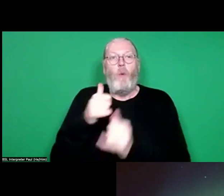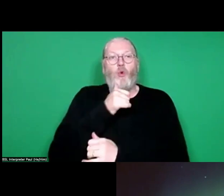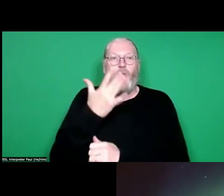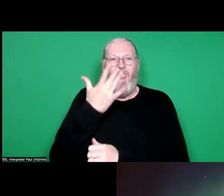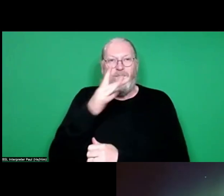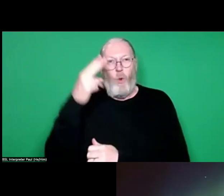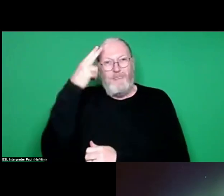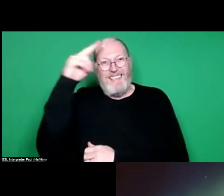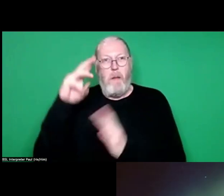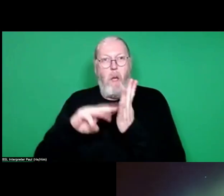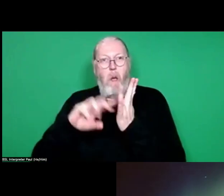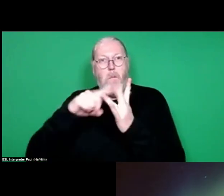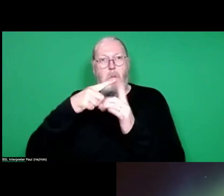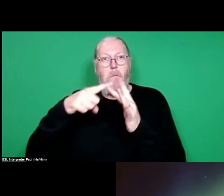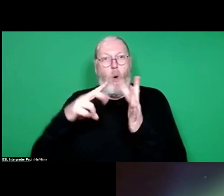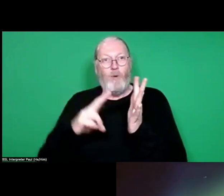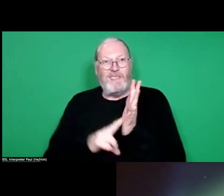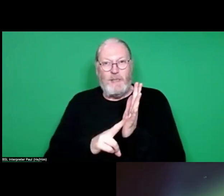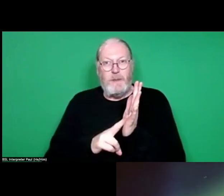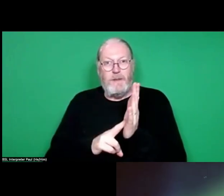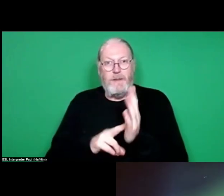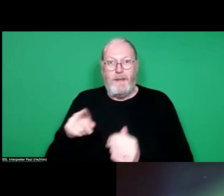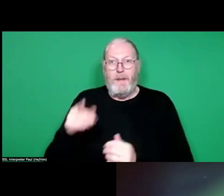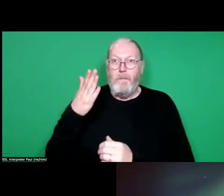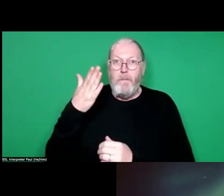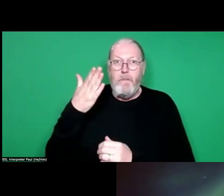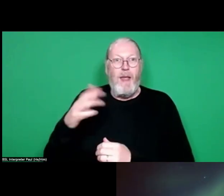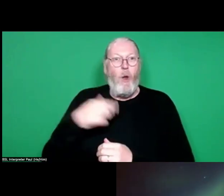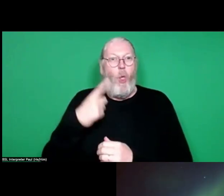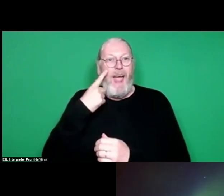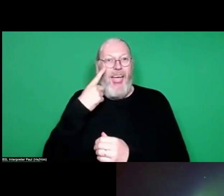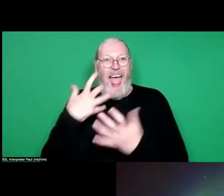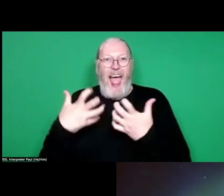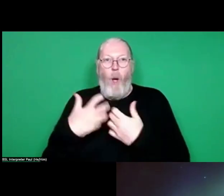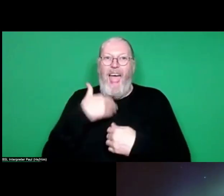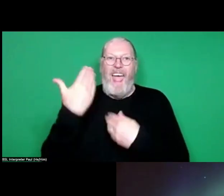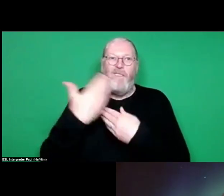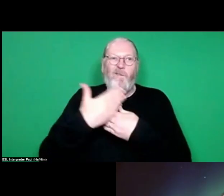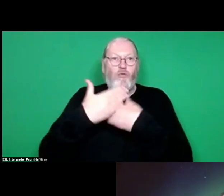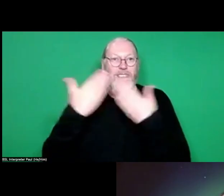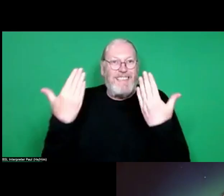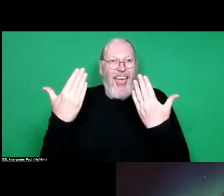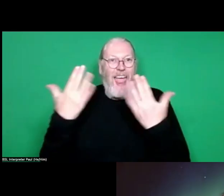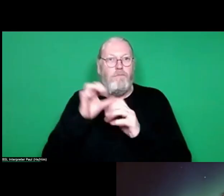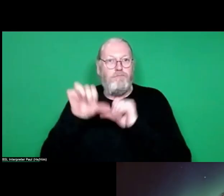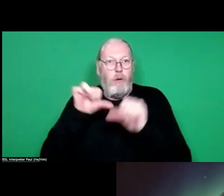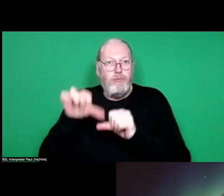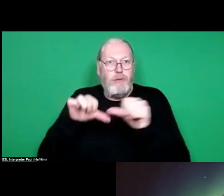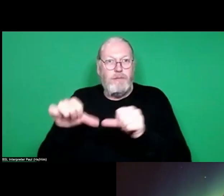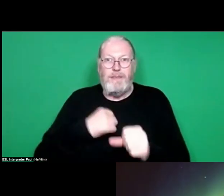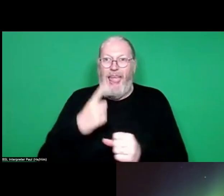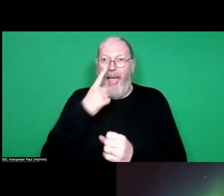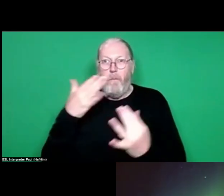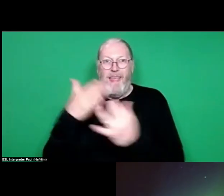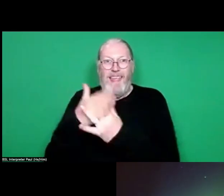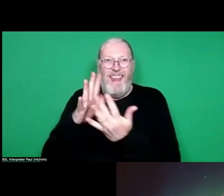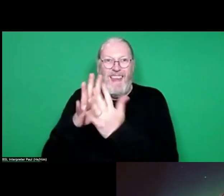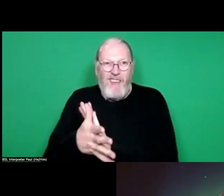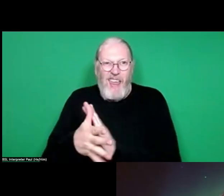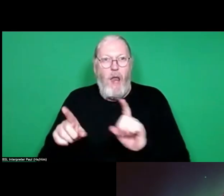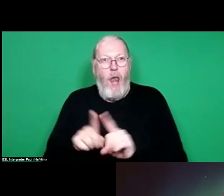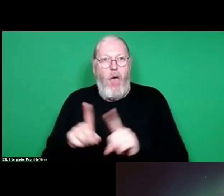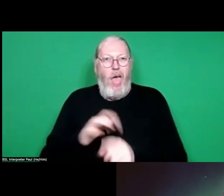artistic practice involves interference with everyday functional processes, misuse, misunderstanding, lampooning, and tinkering with